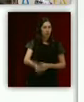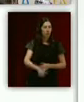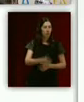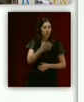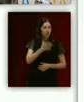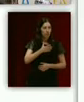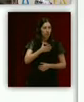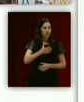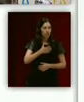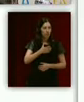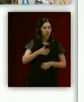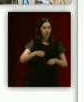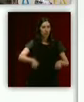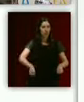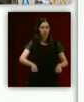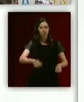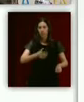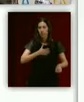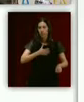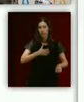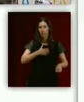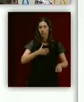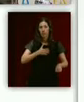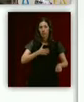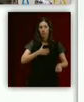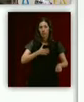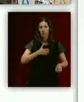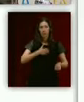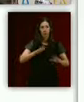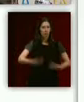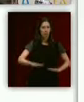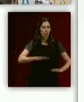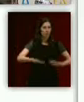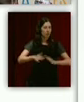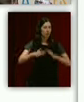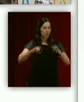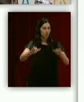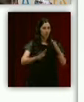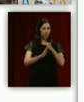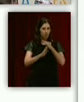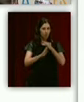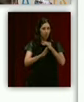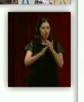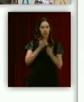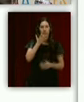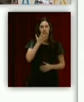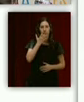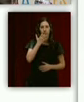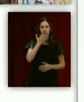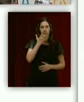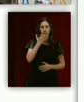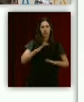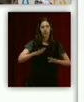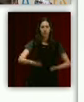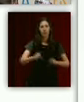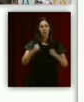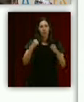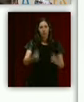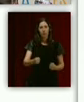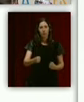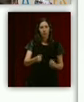send commands to the device, and also, for instance, if the person is not putting his or her arms on